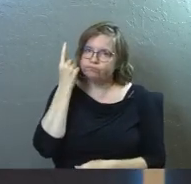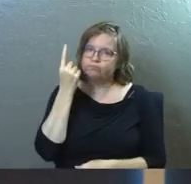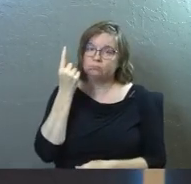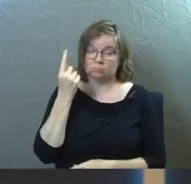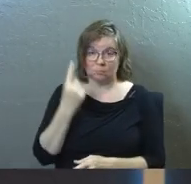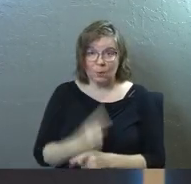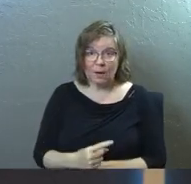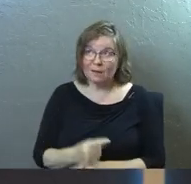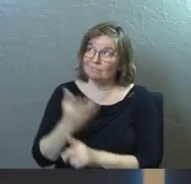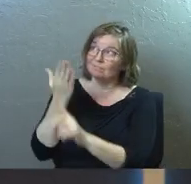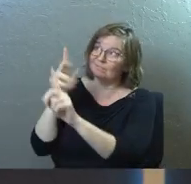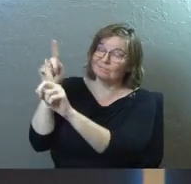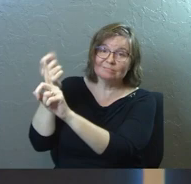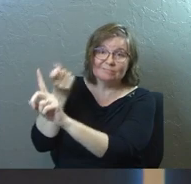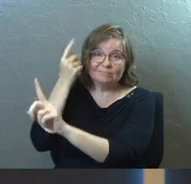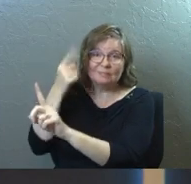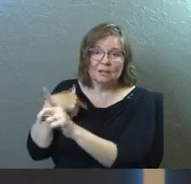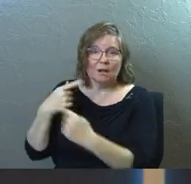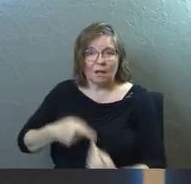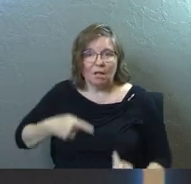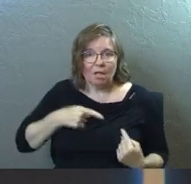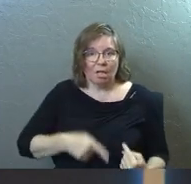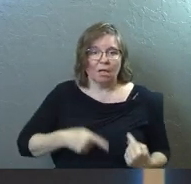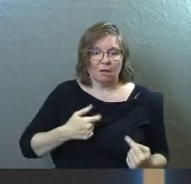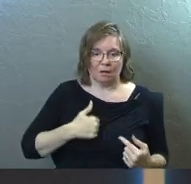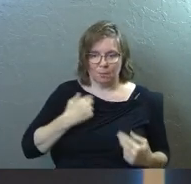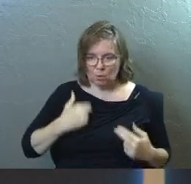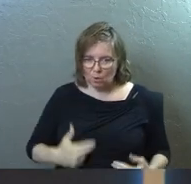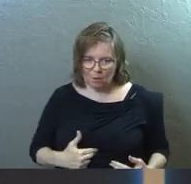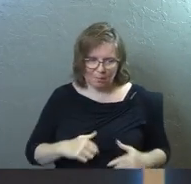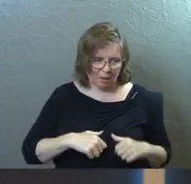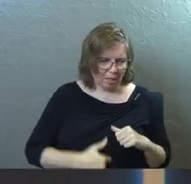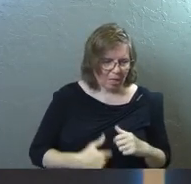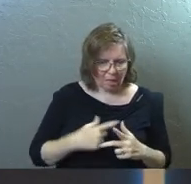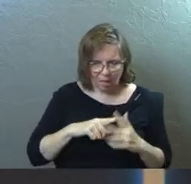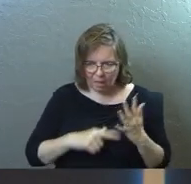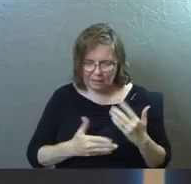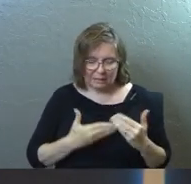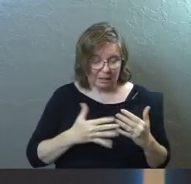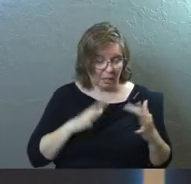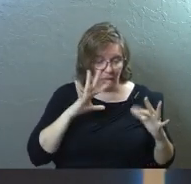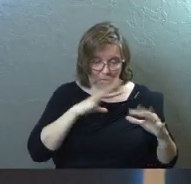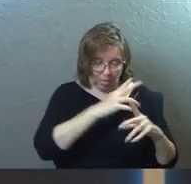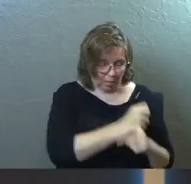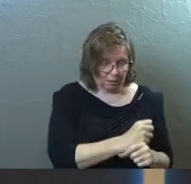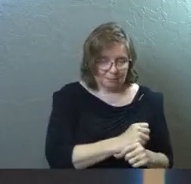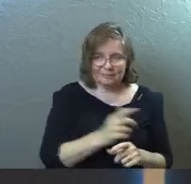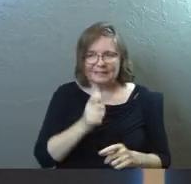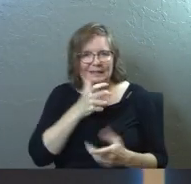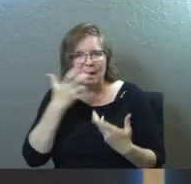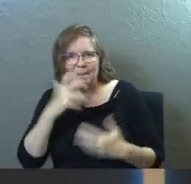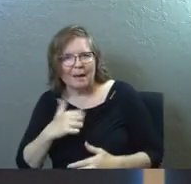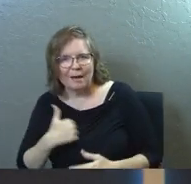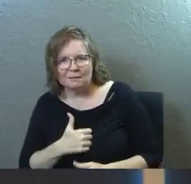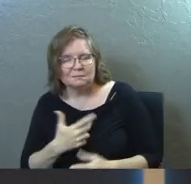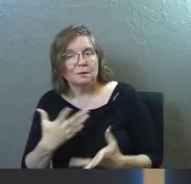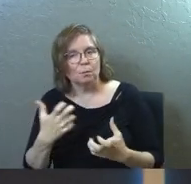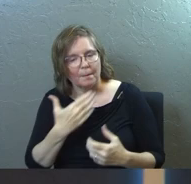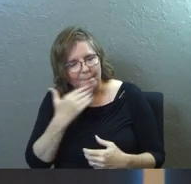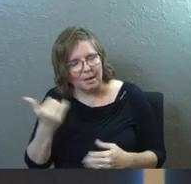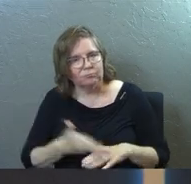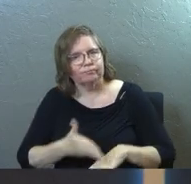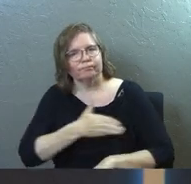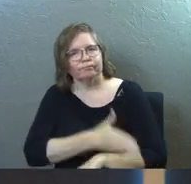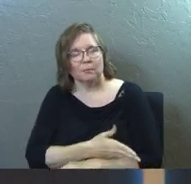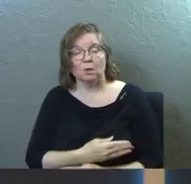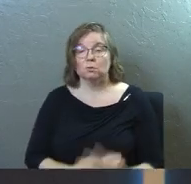understanding, right? We have a God who understands the struggle of us being human and being broken and how easy it is to lean into that. And he's not mad at us. He just wants better for us.